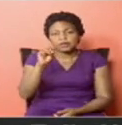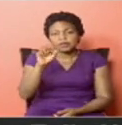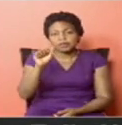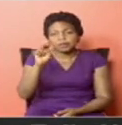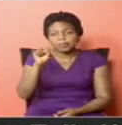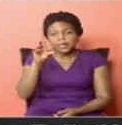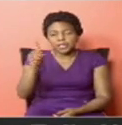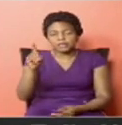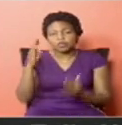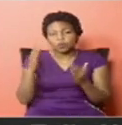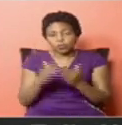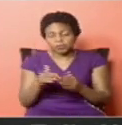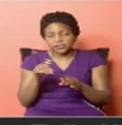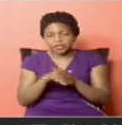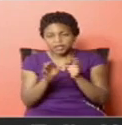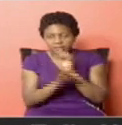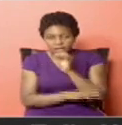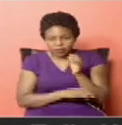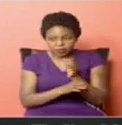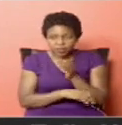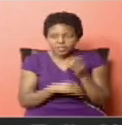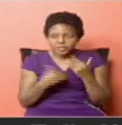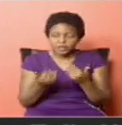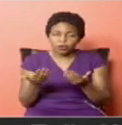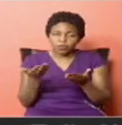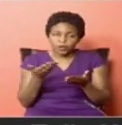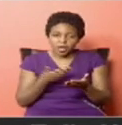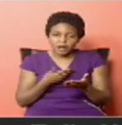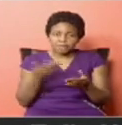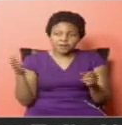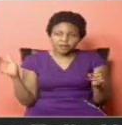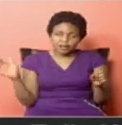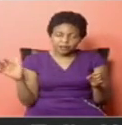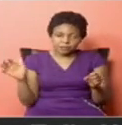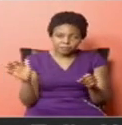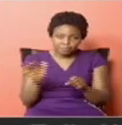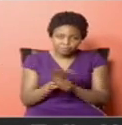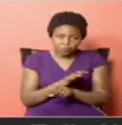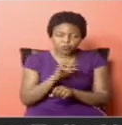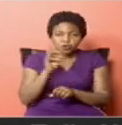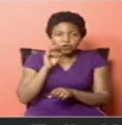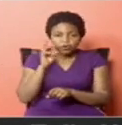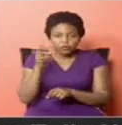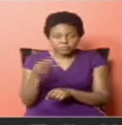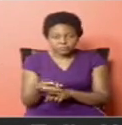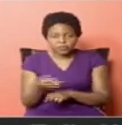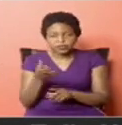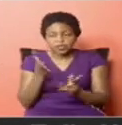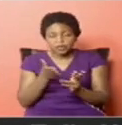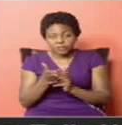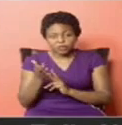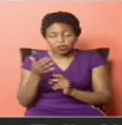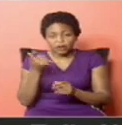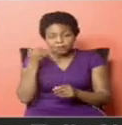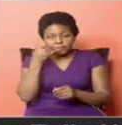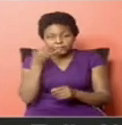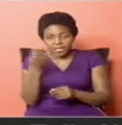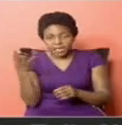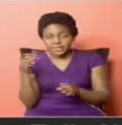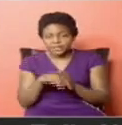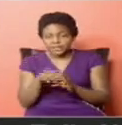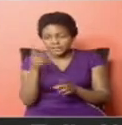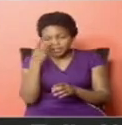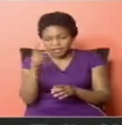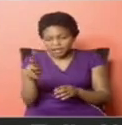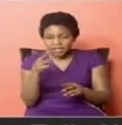country. We've maintained phone call and online reporting and response through our line in Kireka